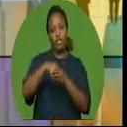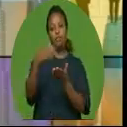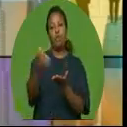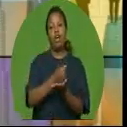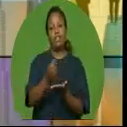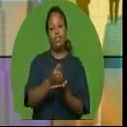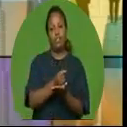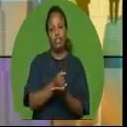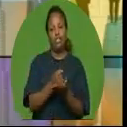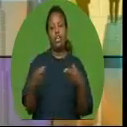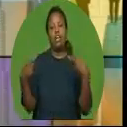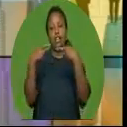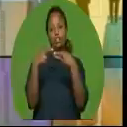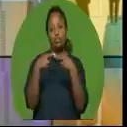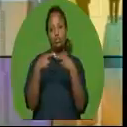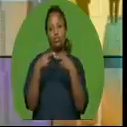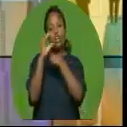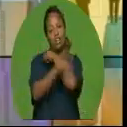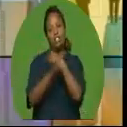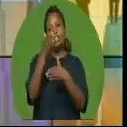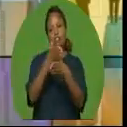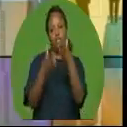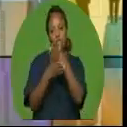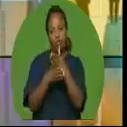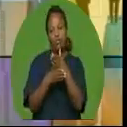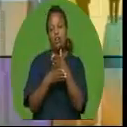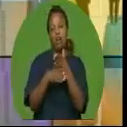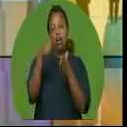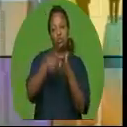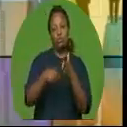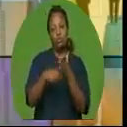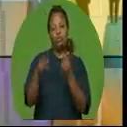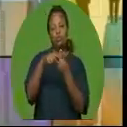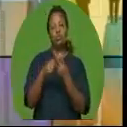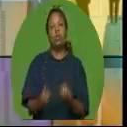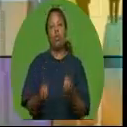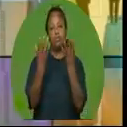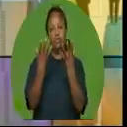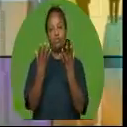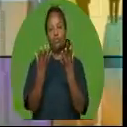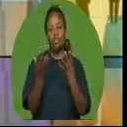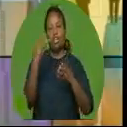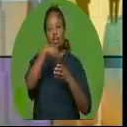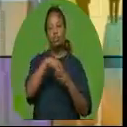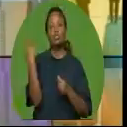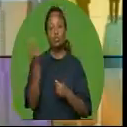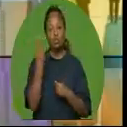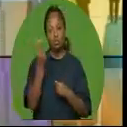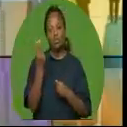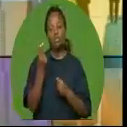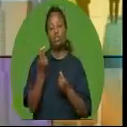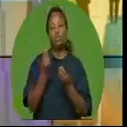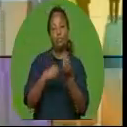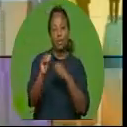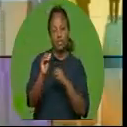Change in productivity relates a nation's level of real output to the quantity of input used